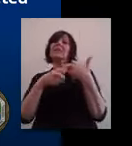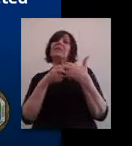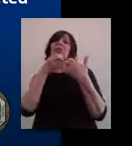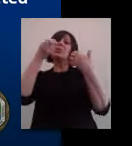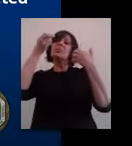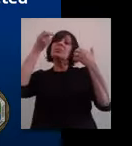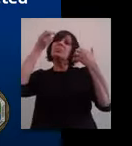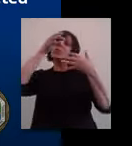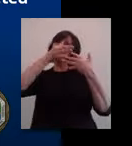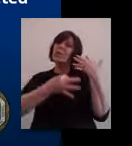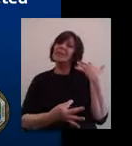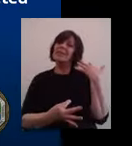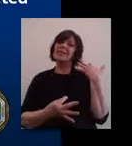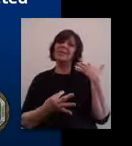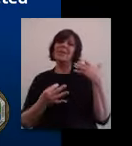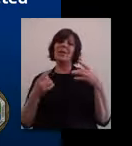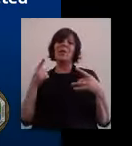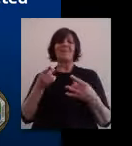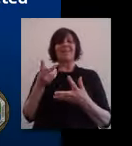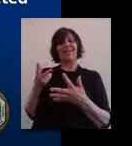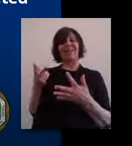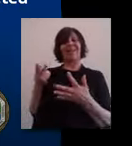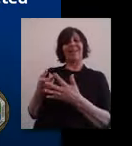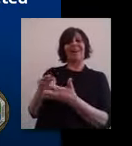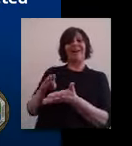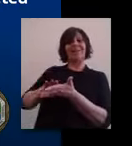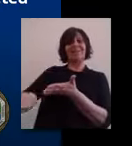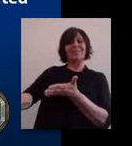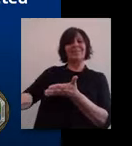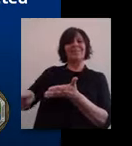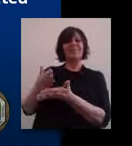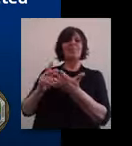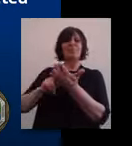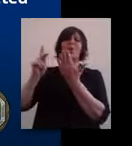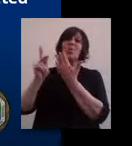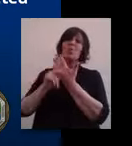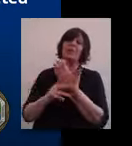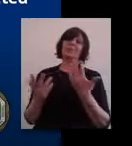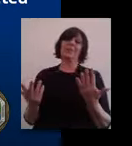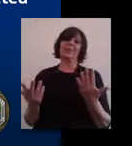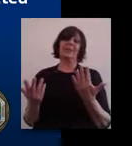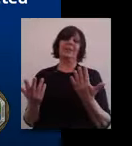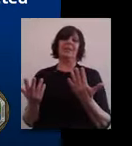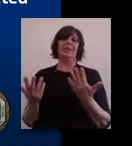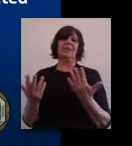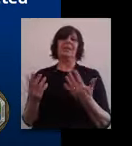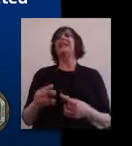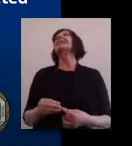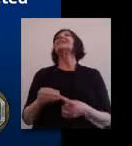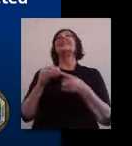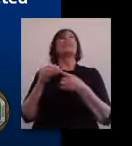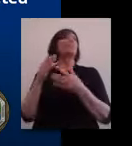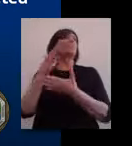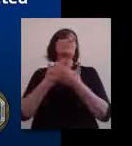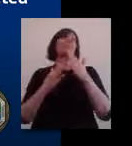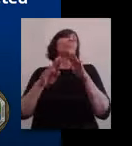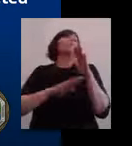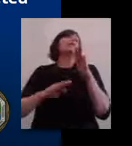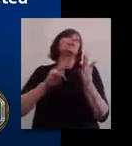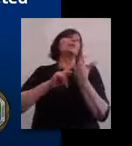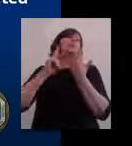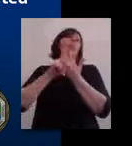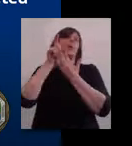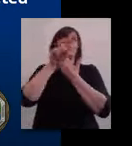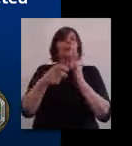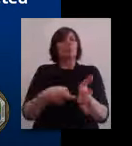cuts to programs, including most of our discretionary programs, except for just some of the basic ones that we have to provide,